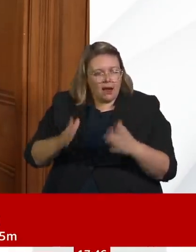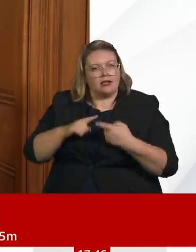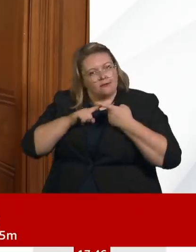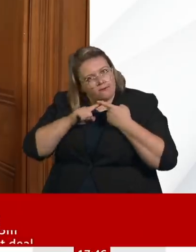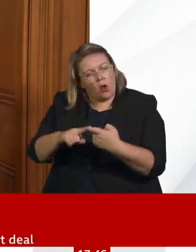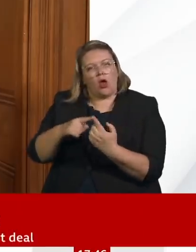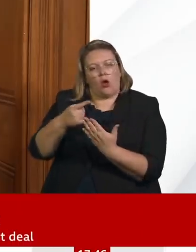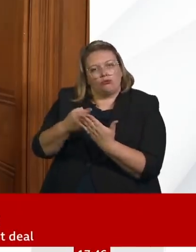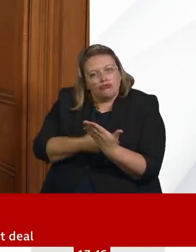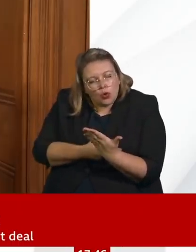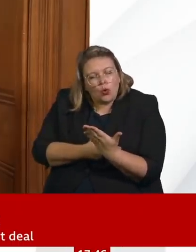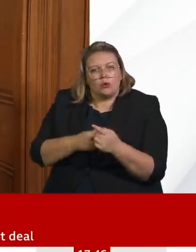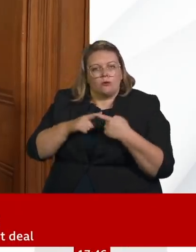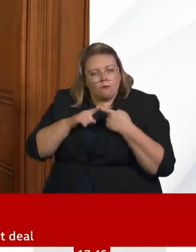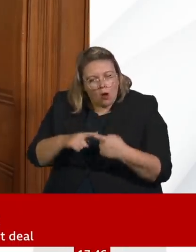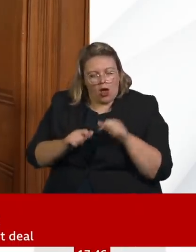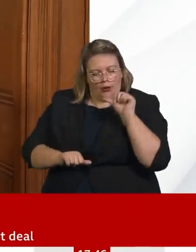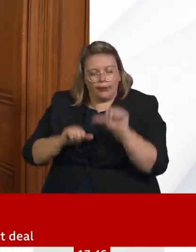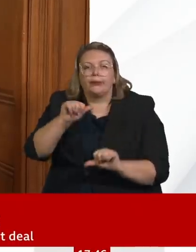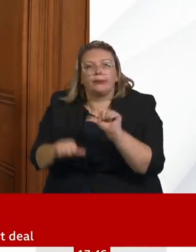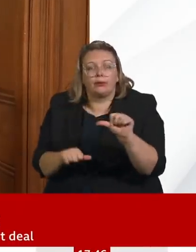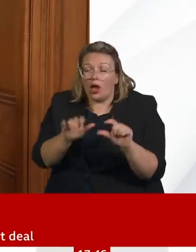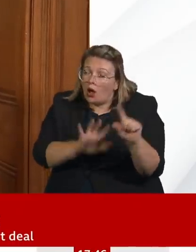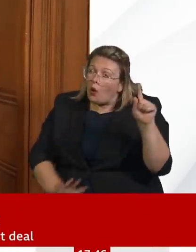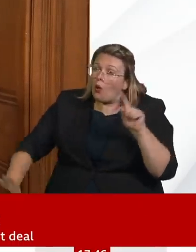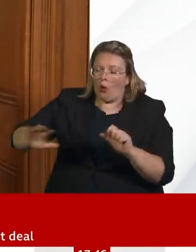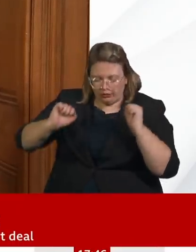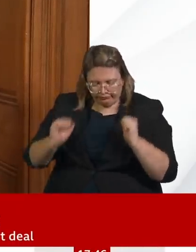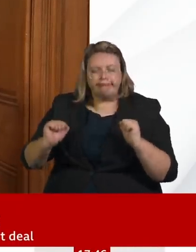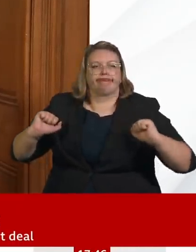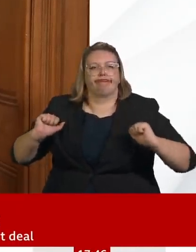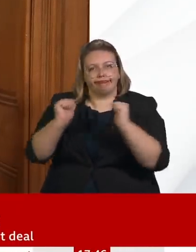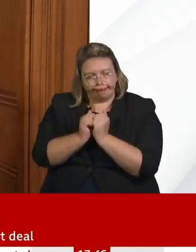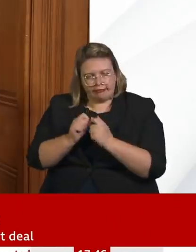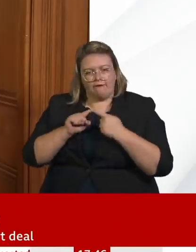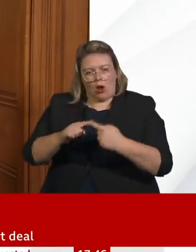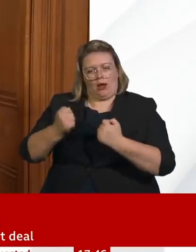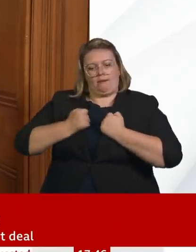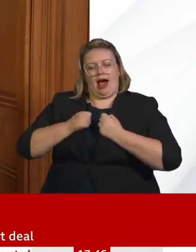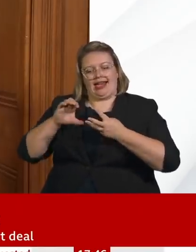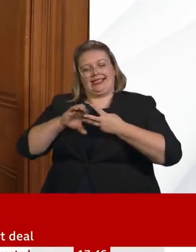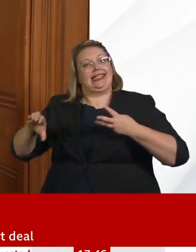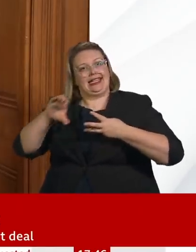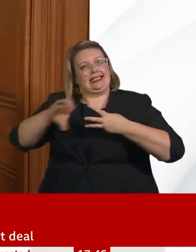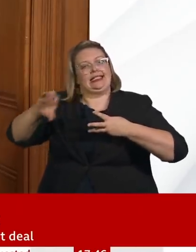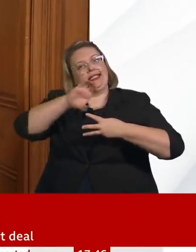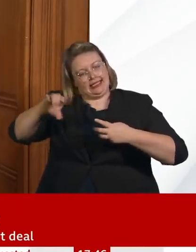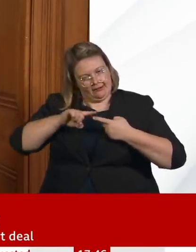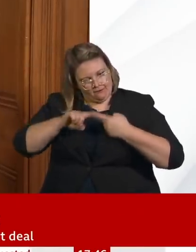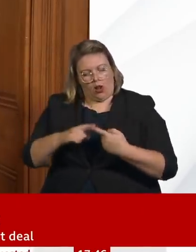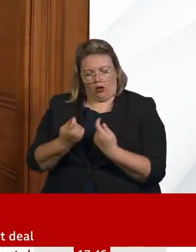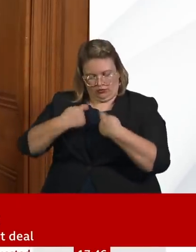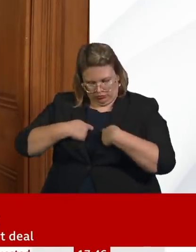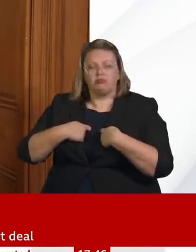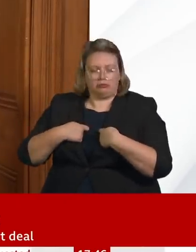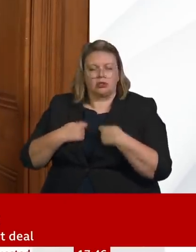everybody gets together and complies with the tiers that the rules for the tiers that have been set out and